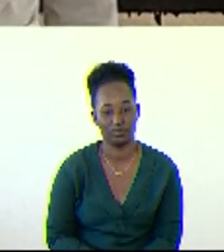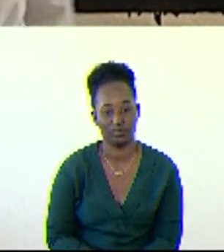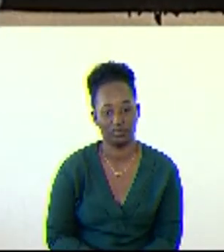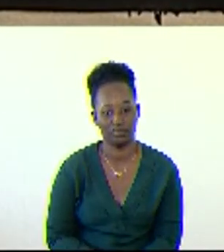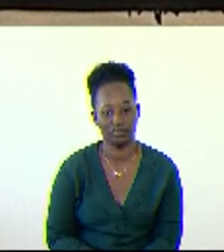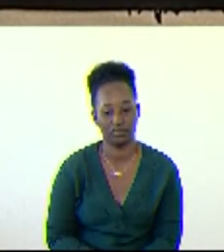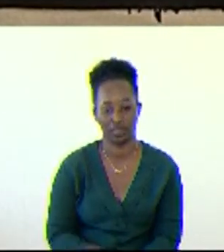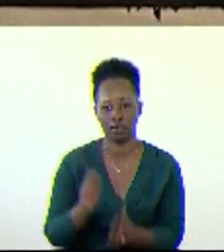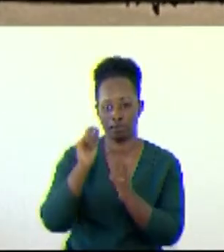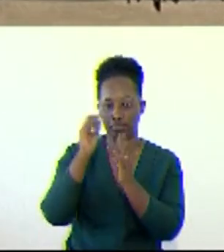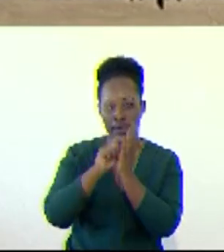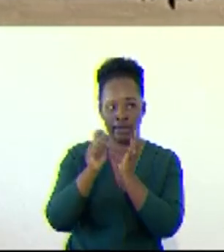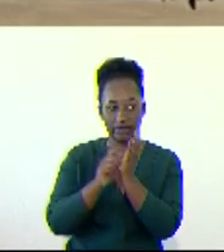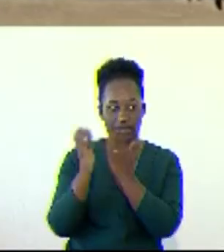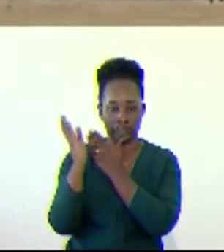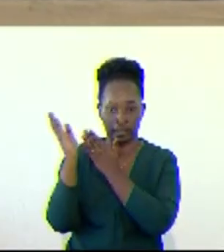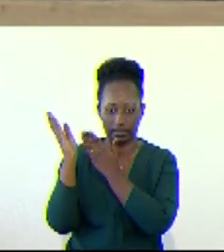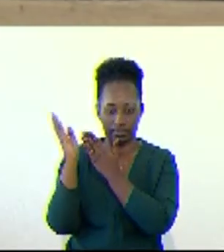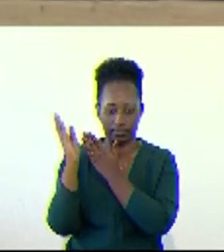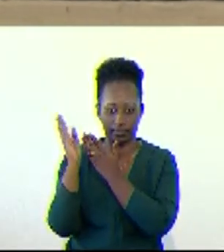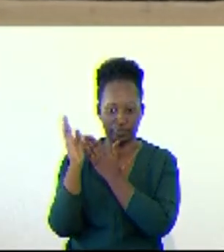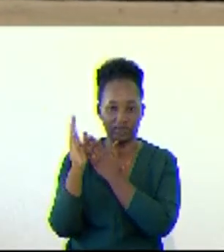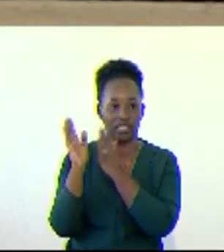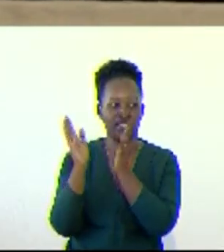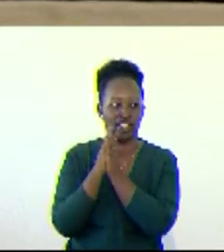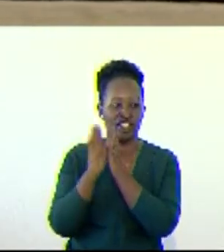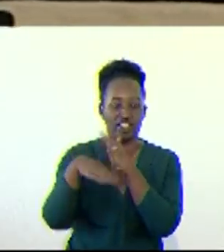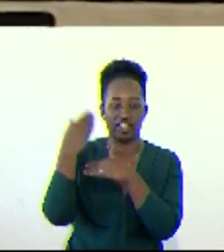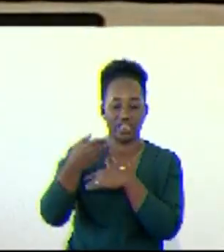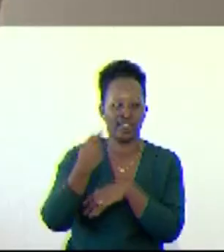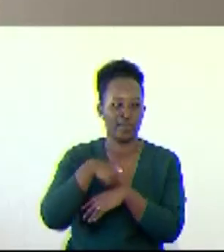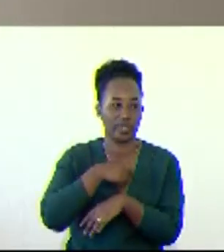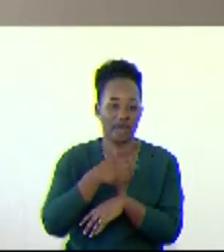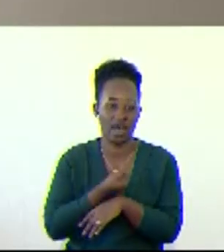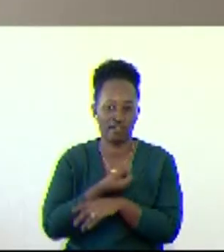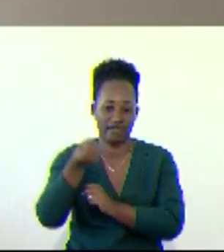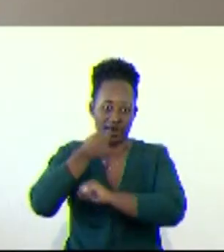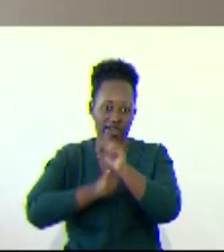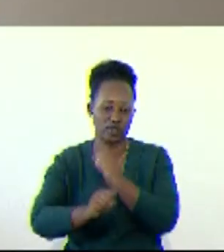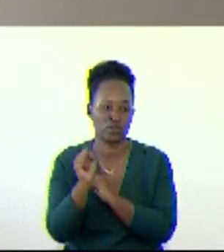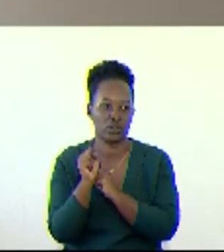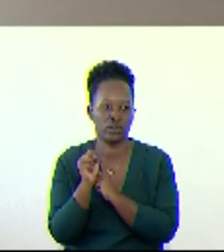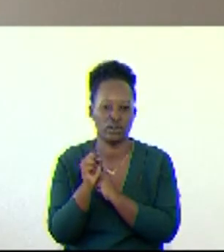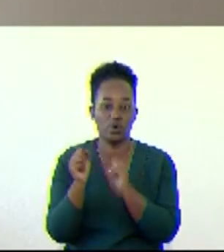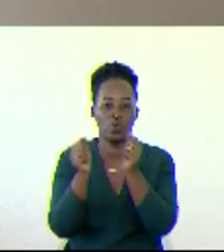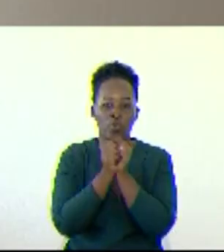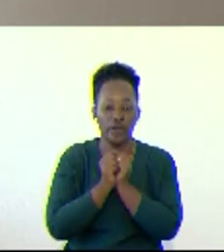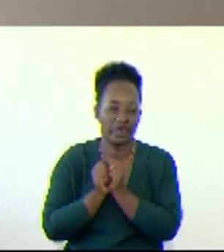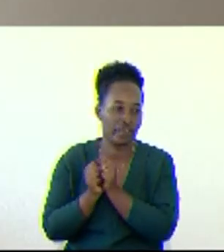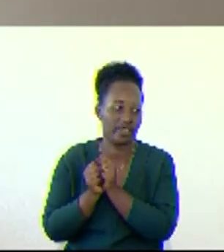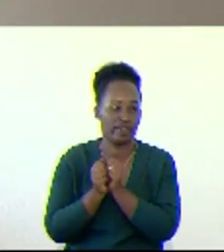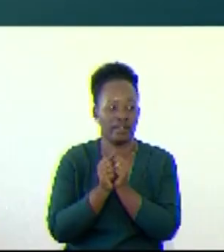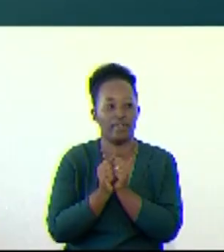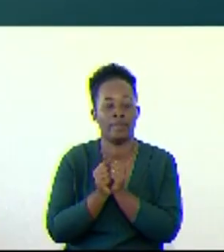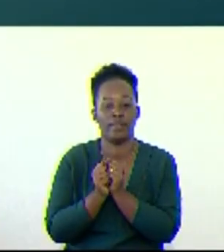2,4-dinitrophenylhydrazine, DNPH. And then we have a reaction with